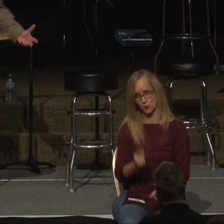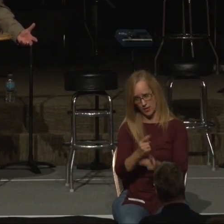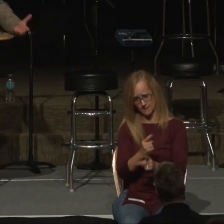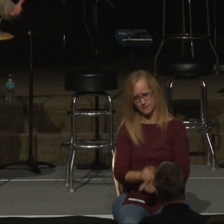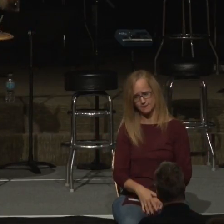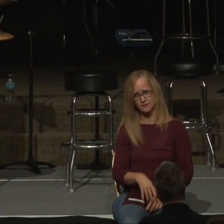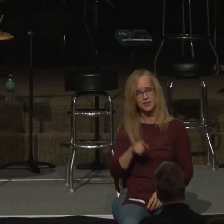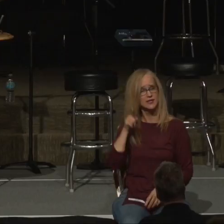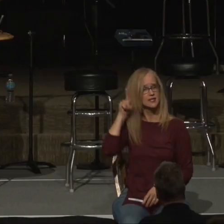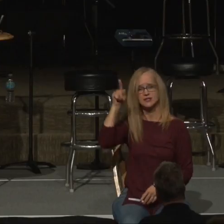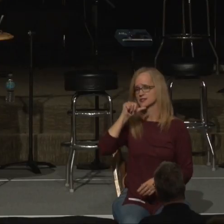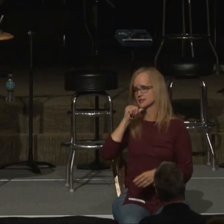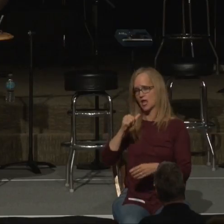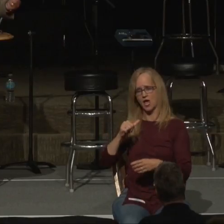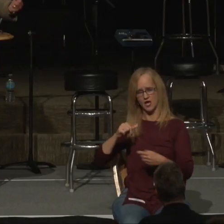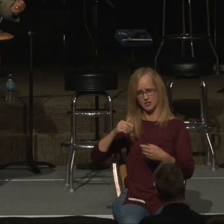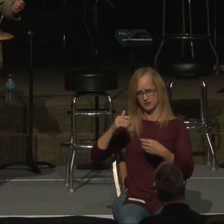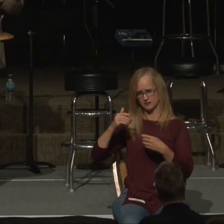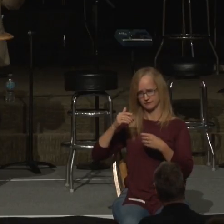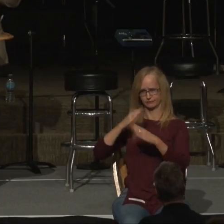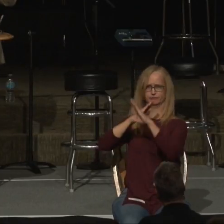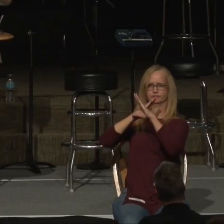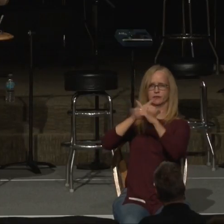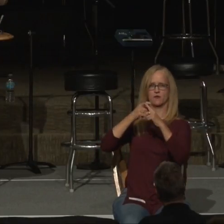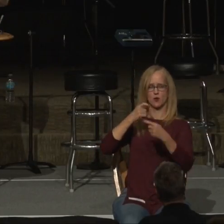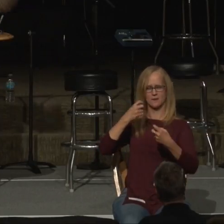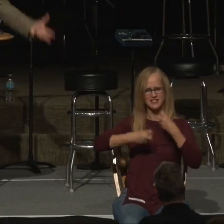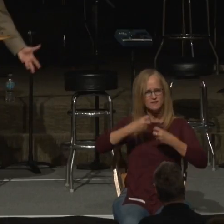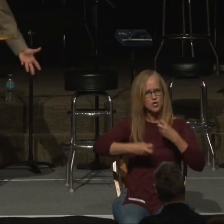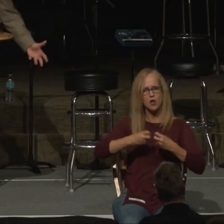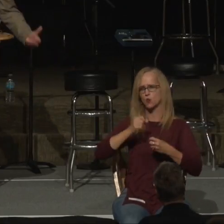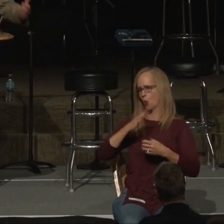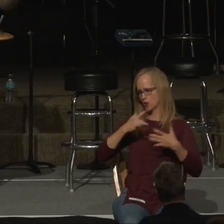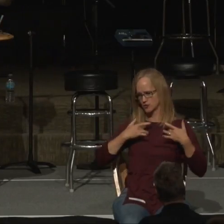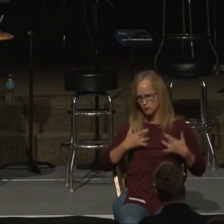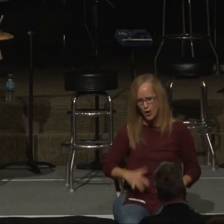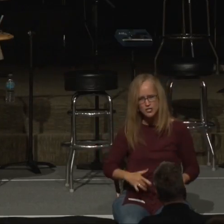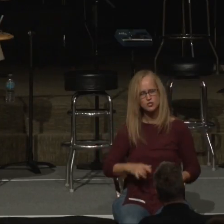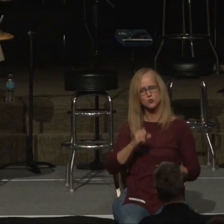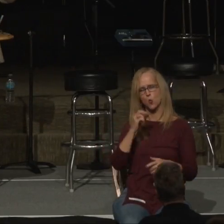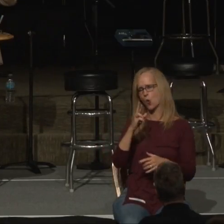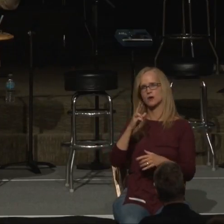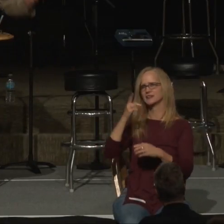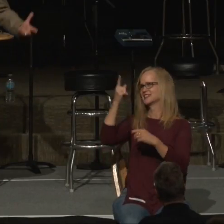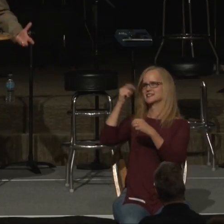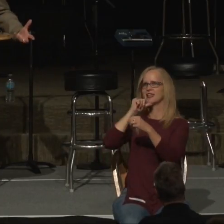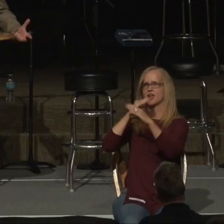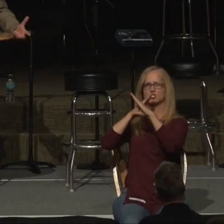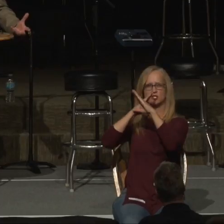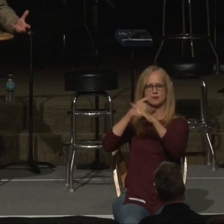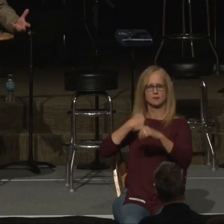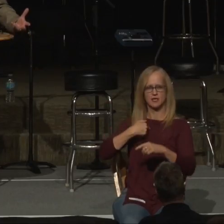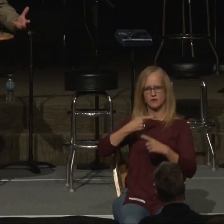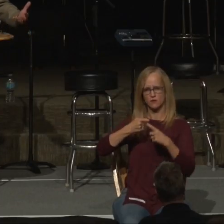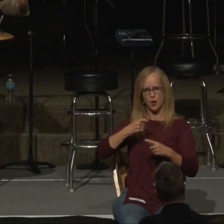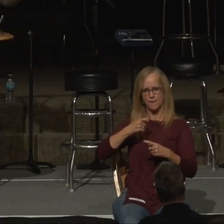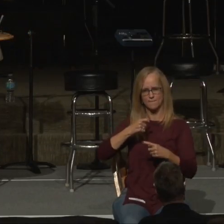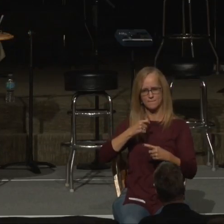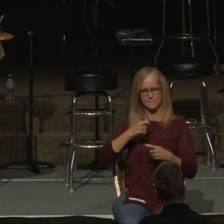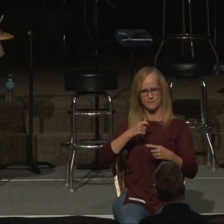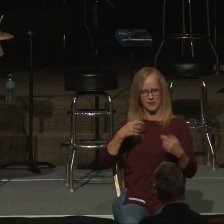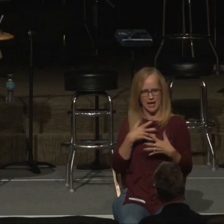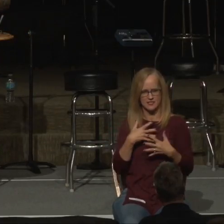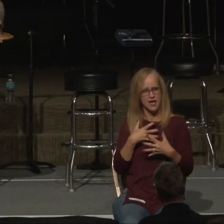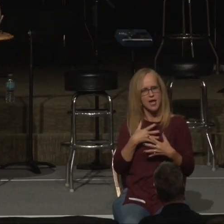Right? He has not shielded me from difficulty. He's not shielded me from depression. He's not shielded me from anxiety. He's